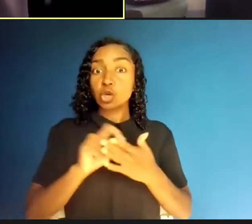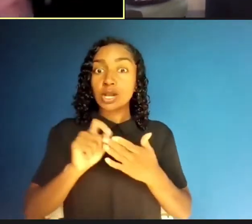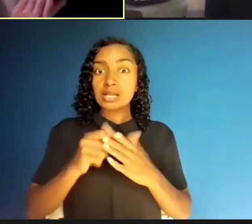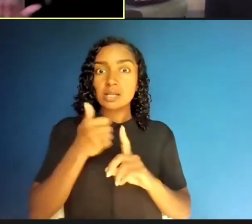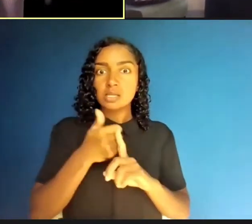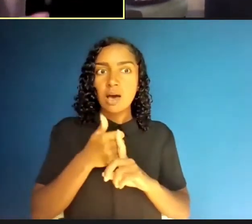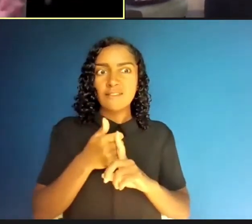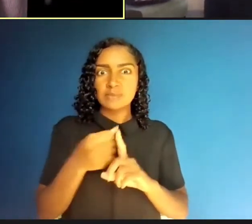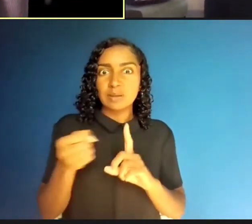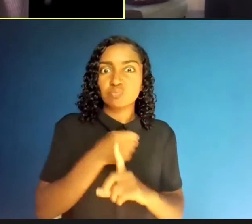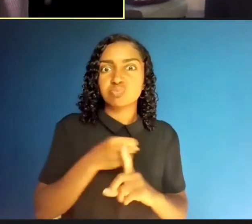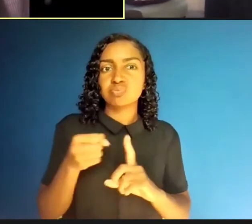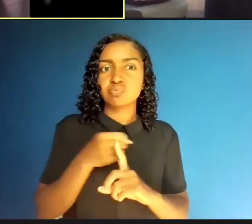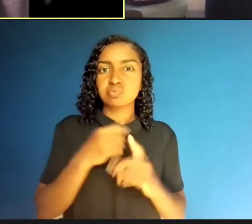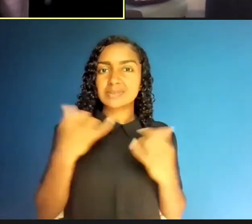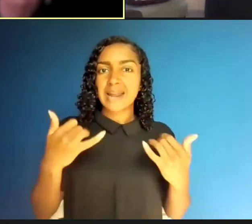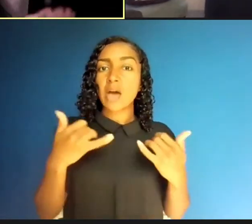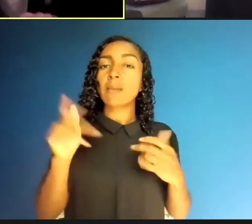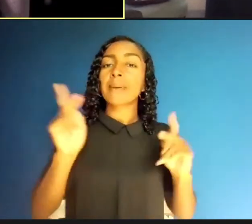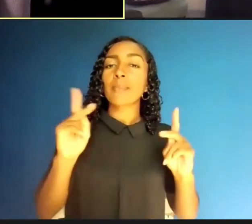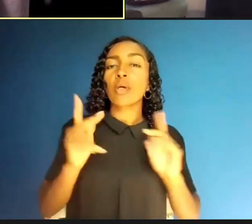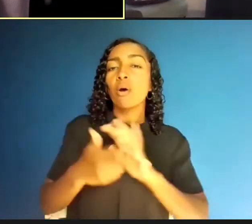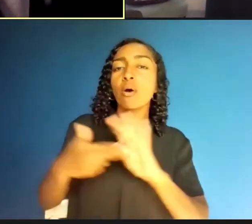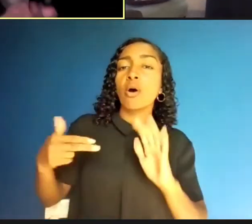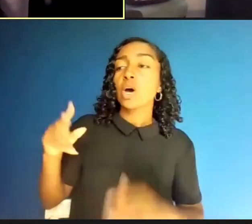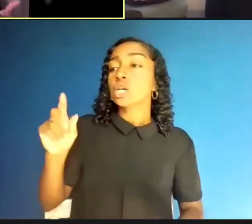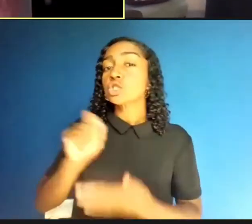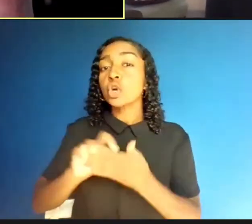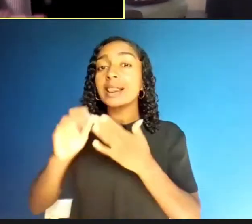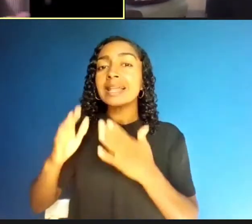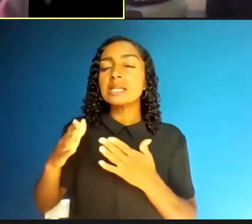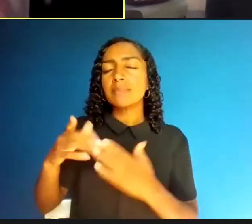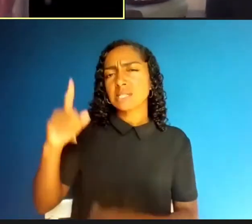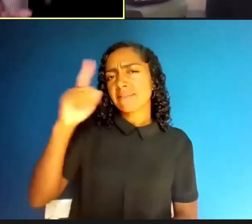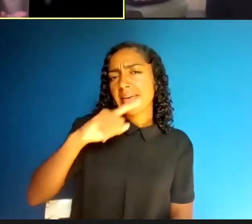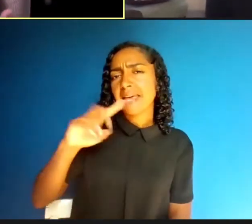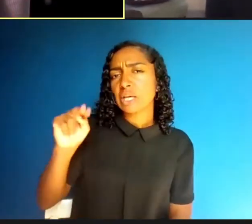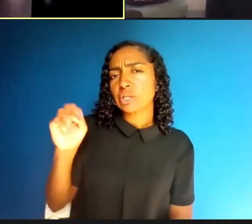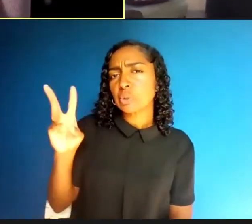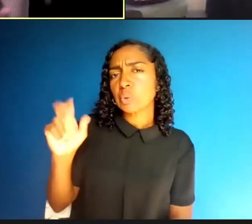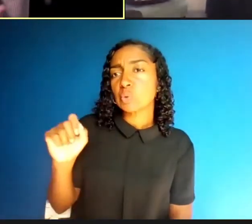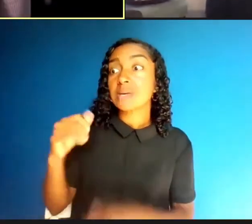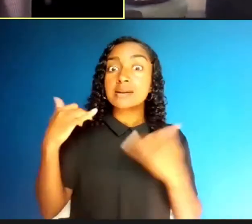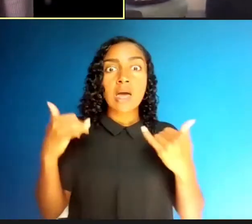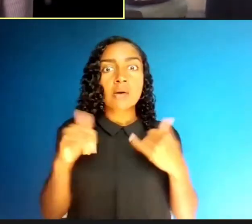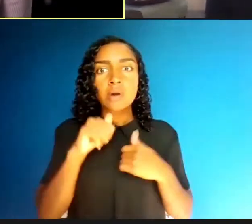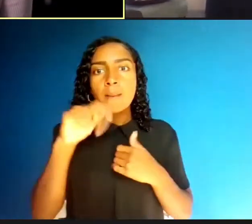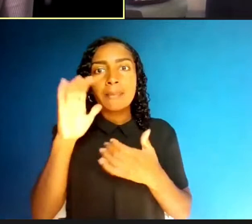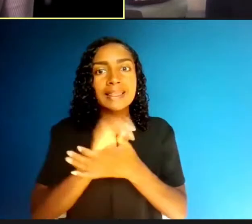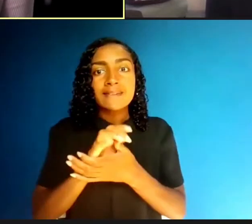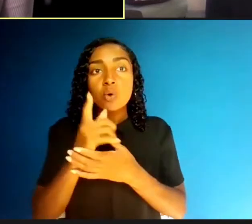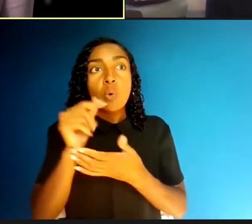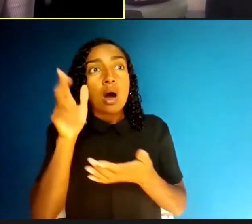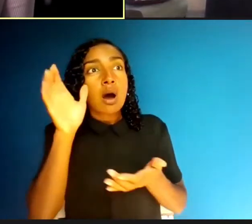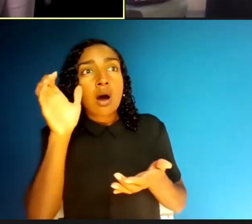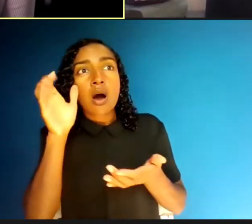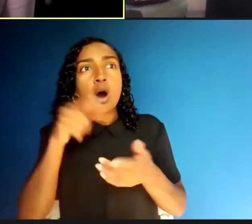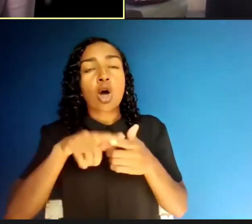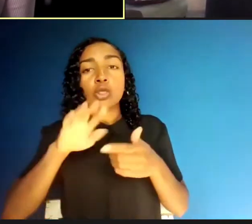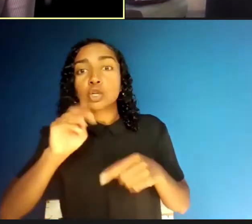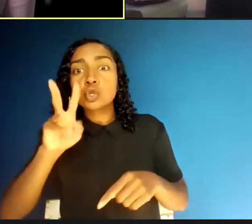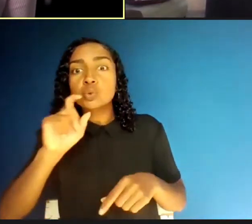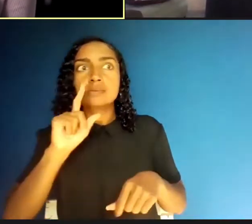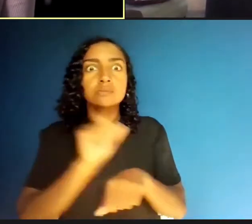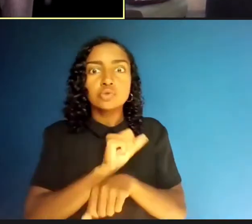Like people are calling it fake news, or people aren't really believing that, like, you know, what they're hearing on the news is the truth too. And so I just